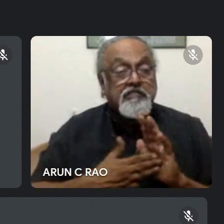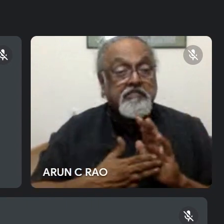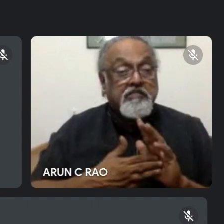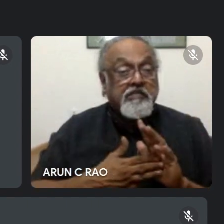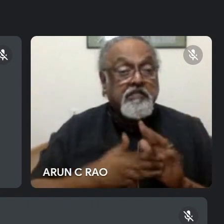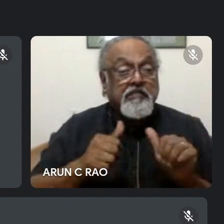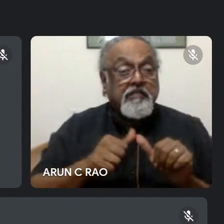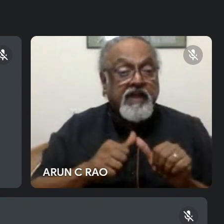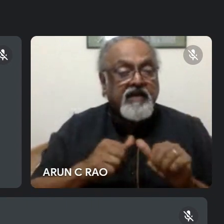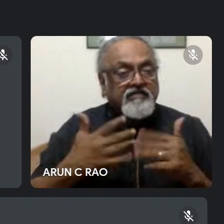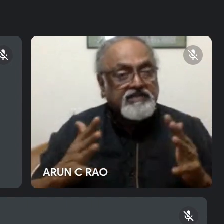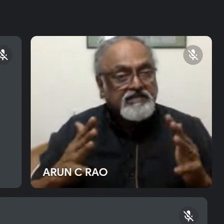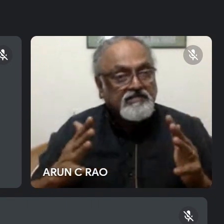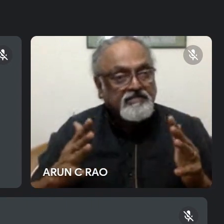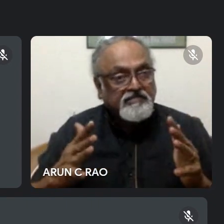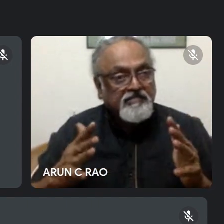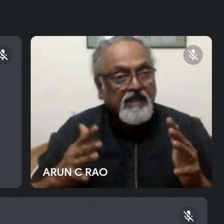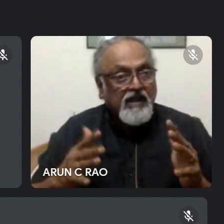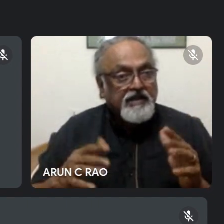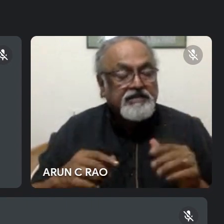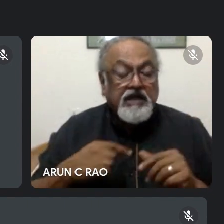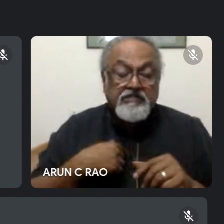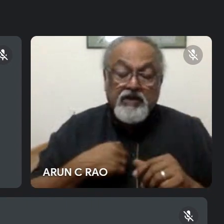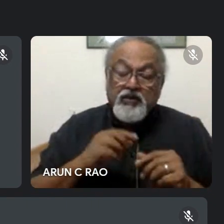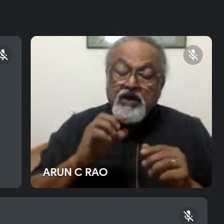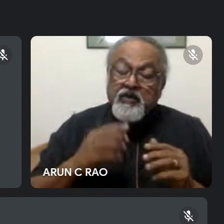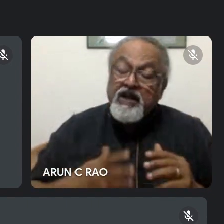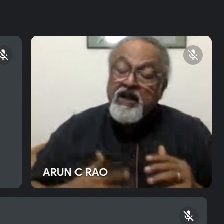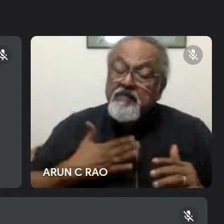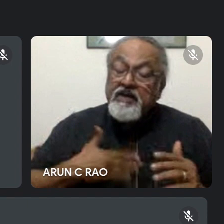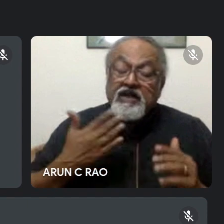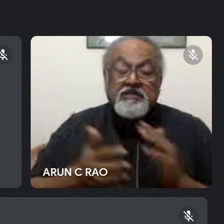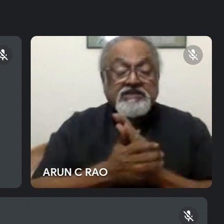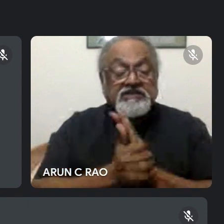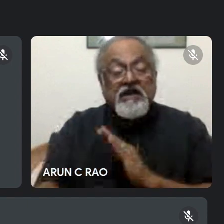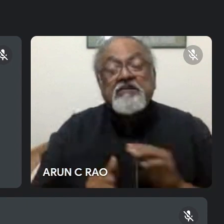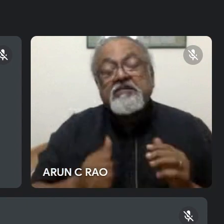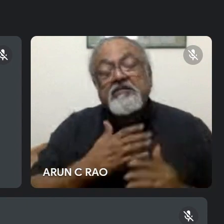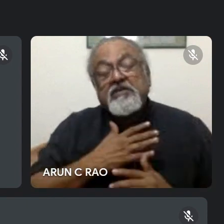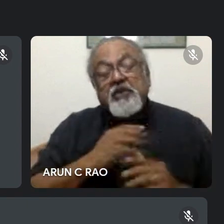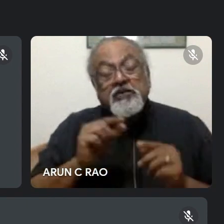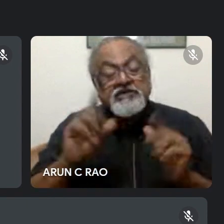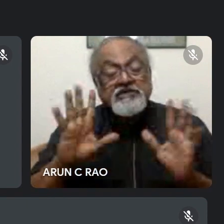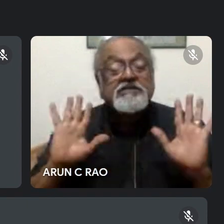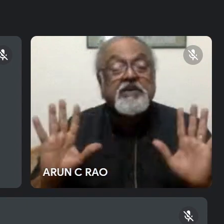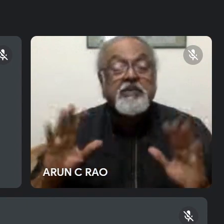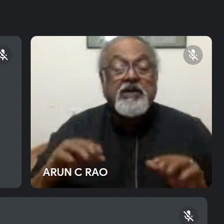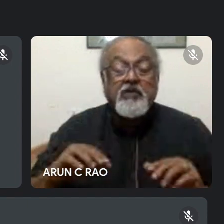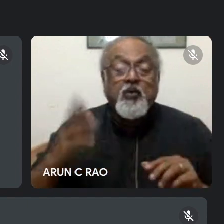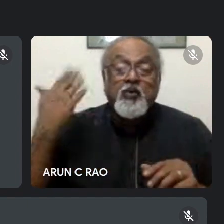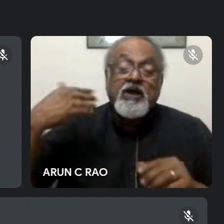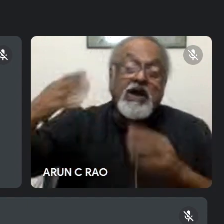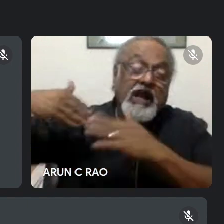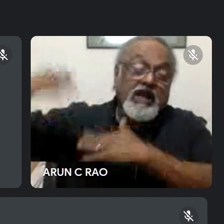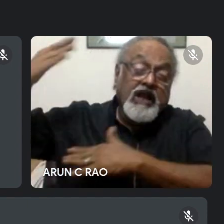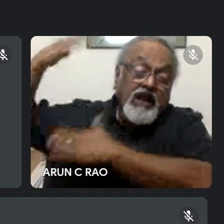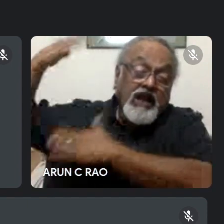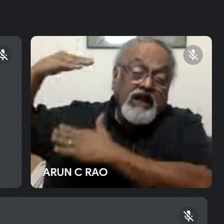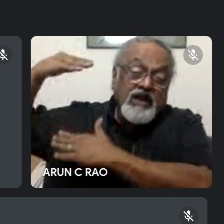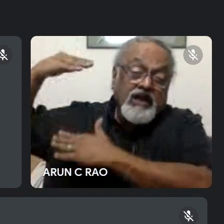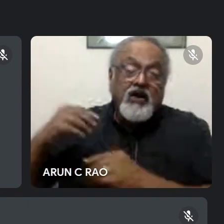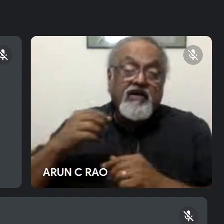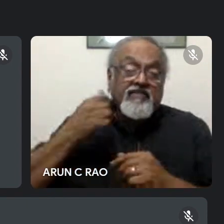to be able to use that skill to do something that I really love. I revived my great grandfather's bakery in